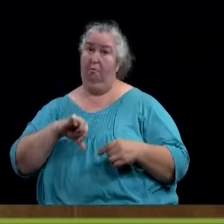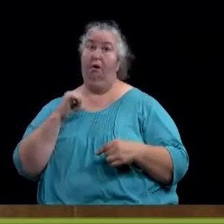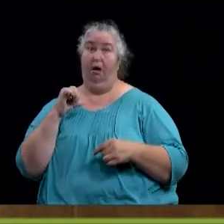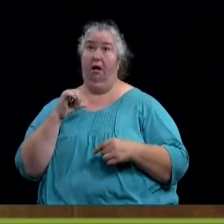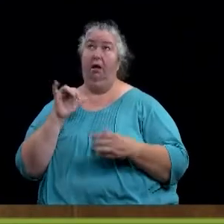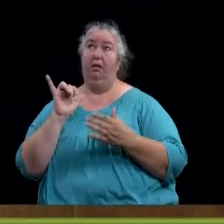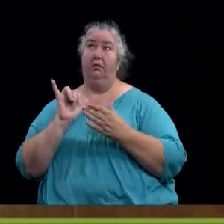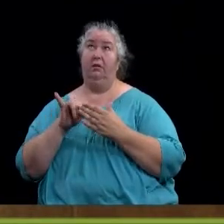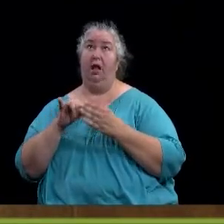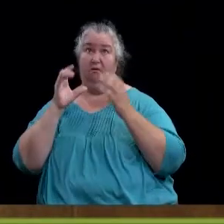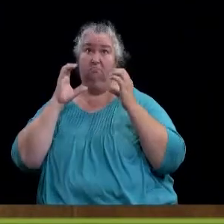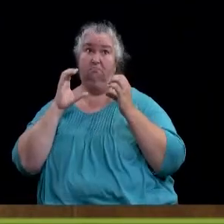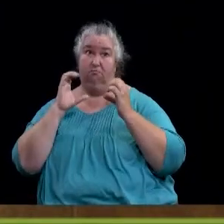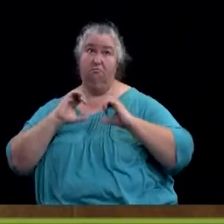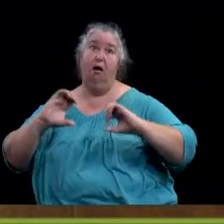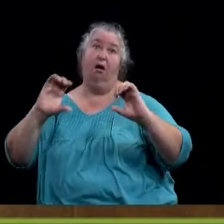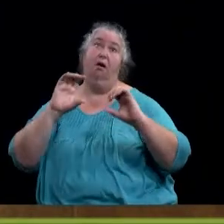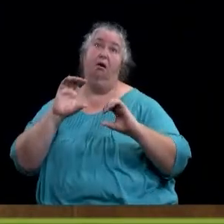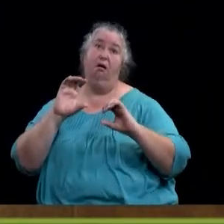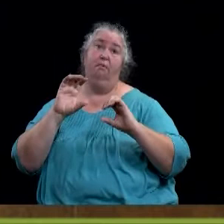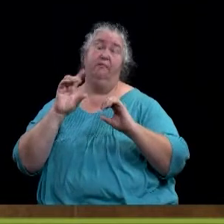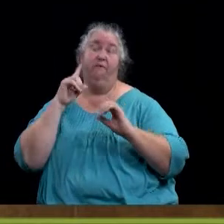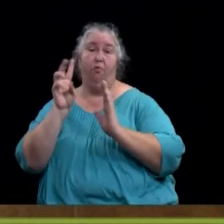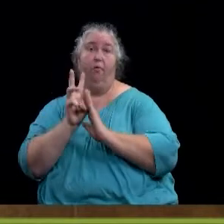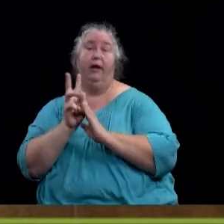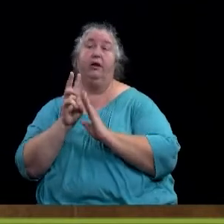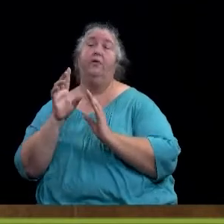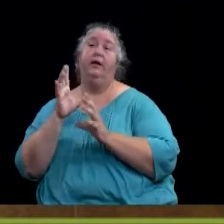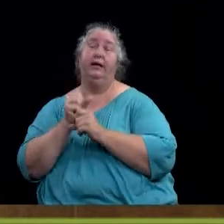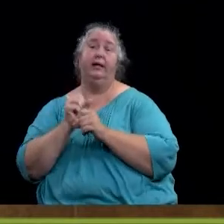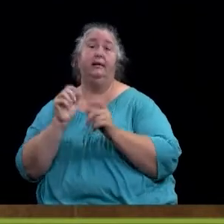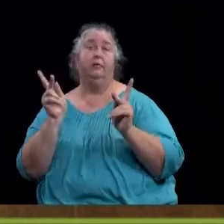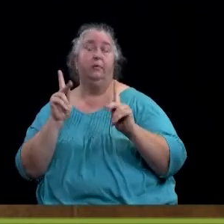community. And I know they're going to fundraising right now too. Go to the